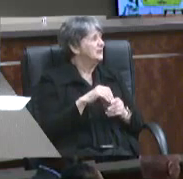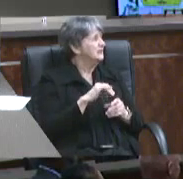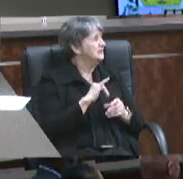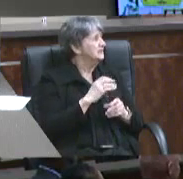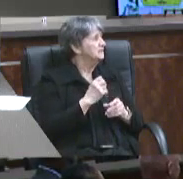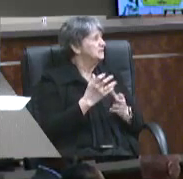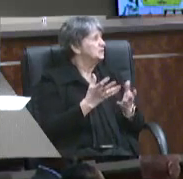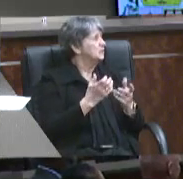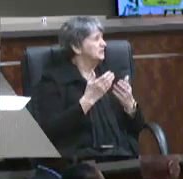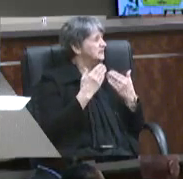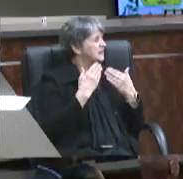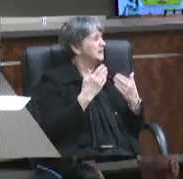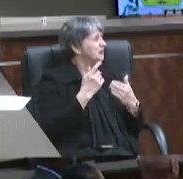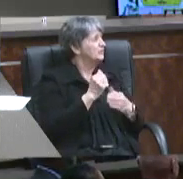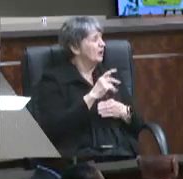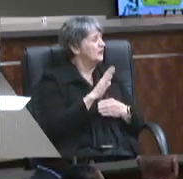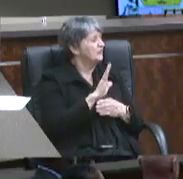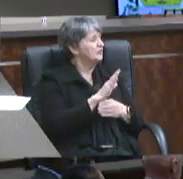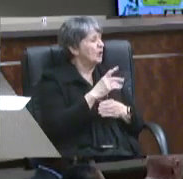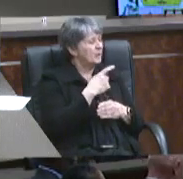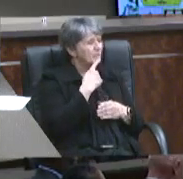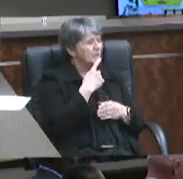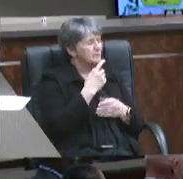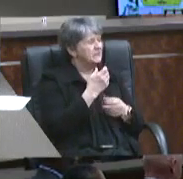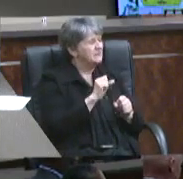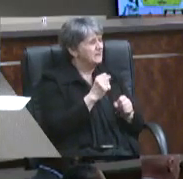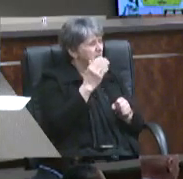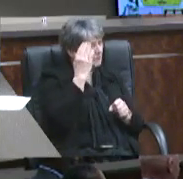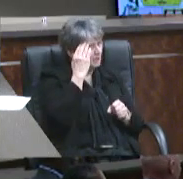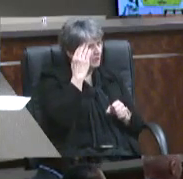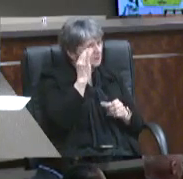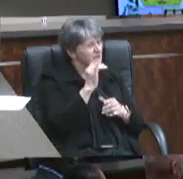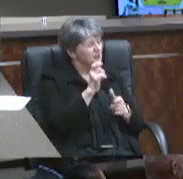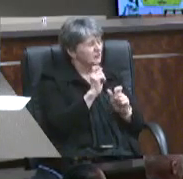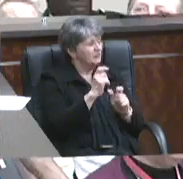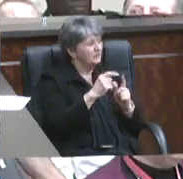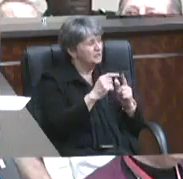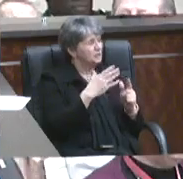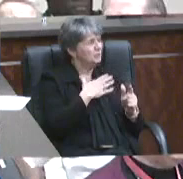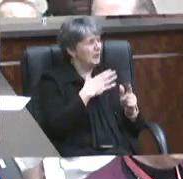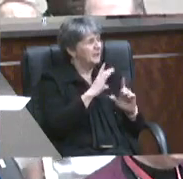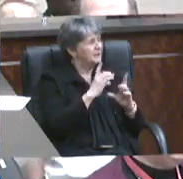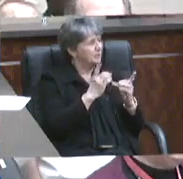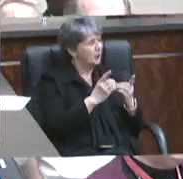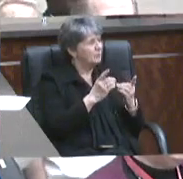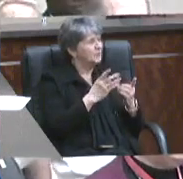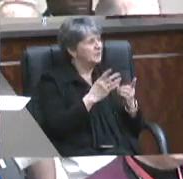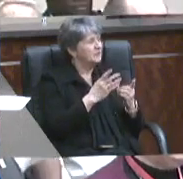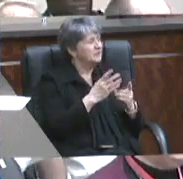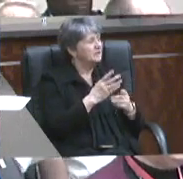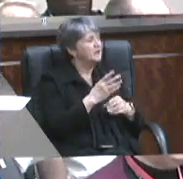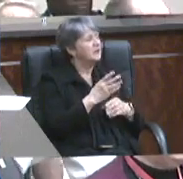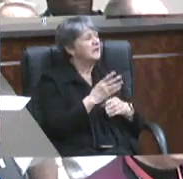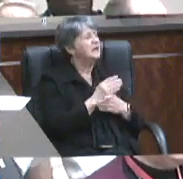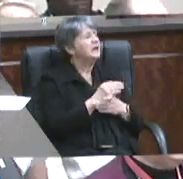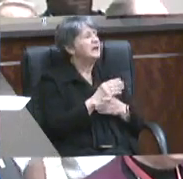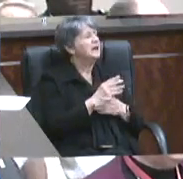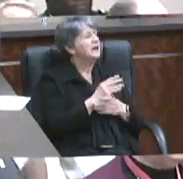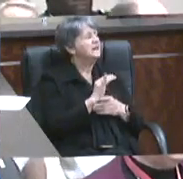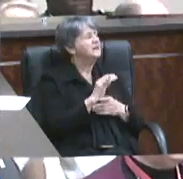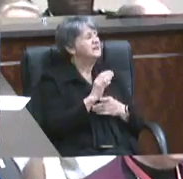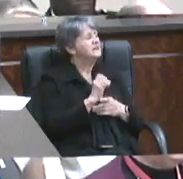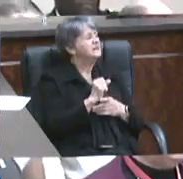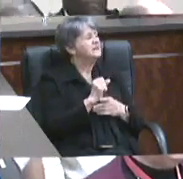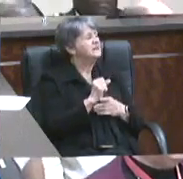to thank you for all your public safety knowledge that you have given to my department over the years on various zoning applications. This is just